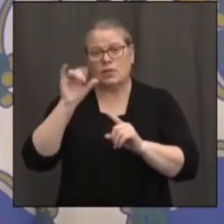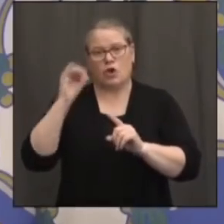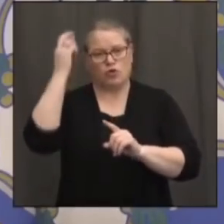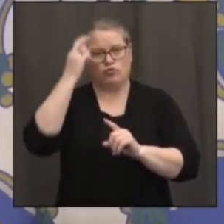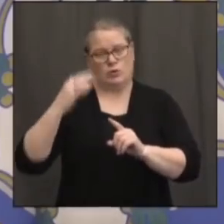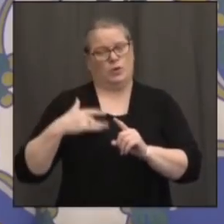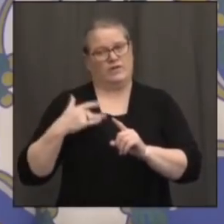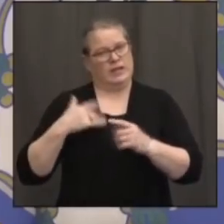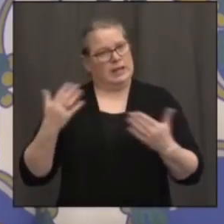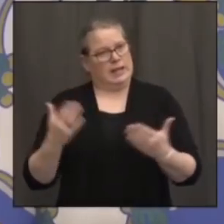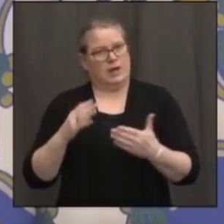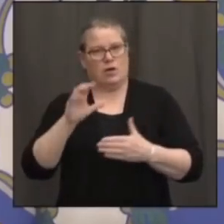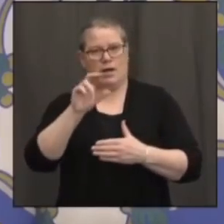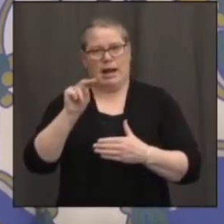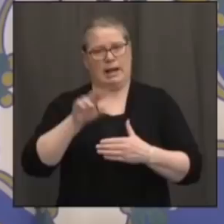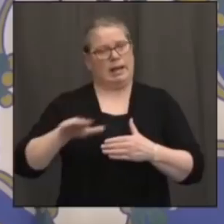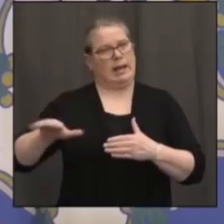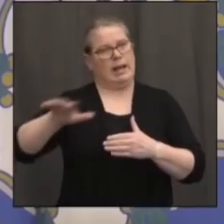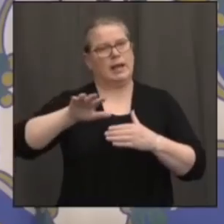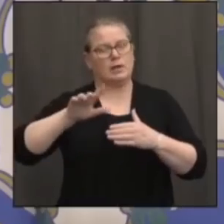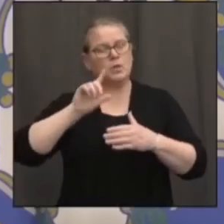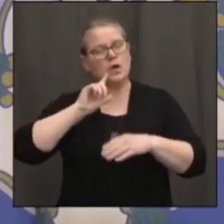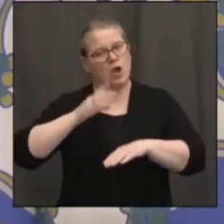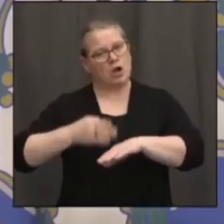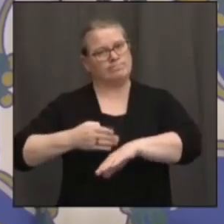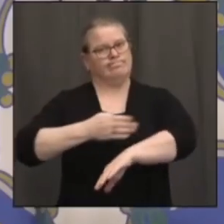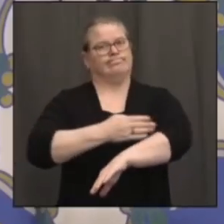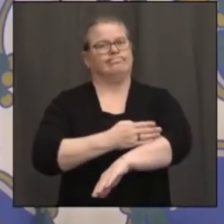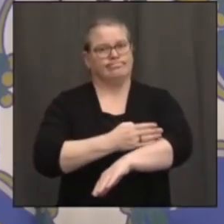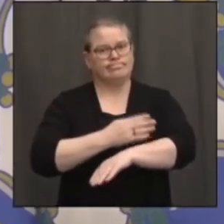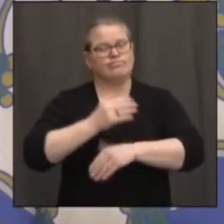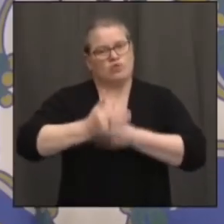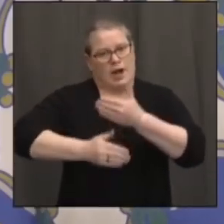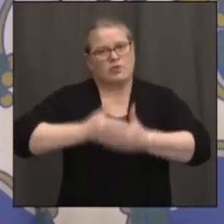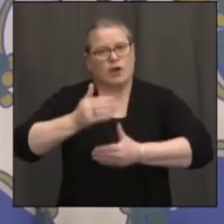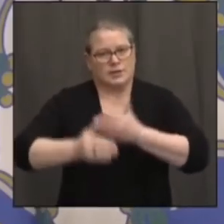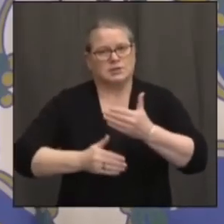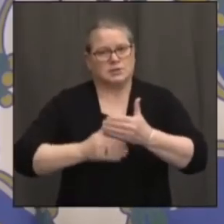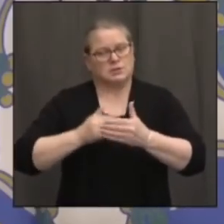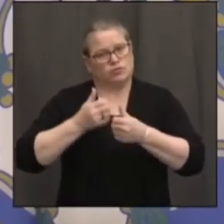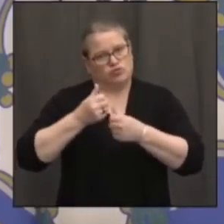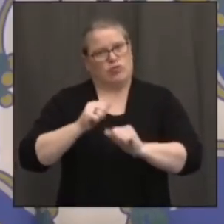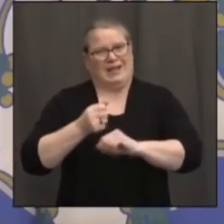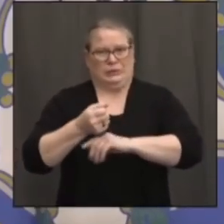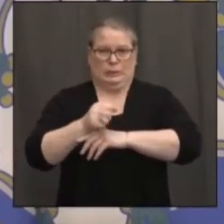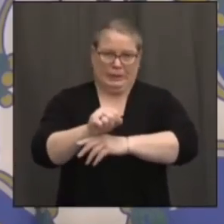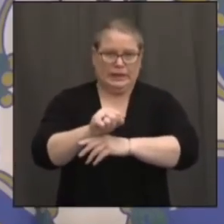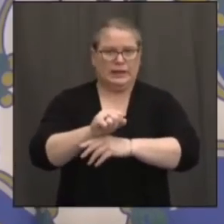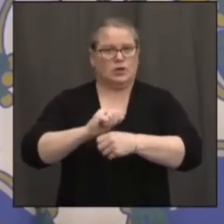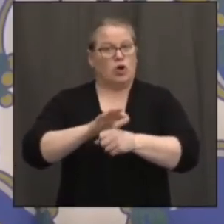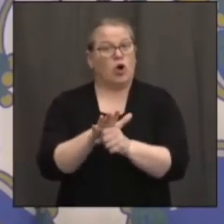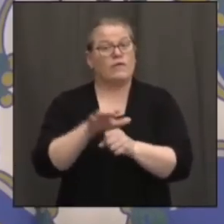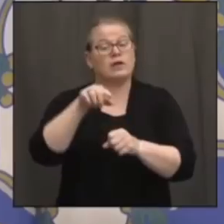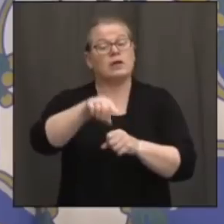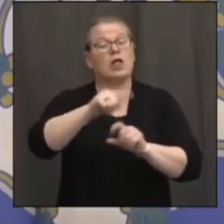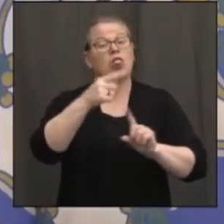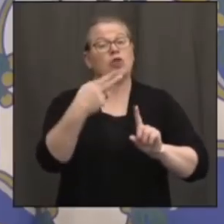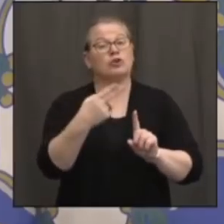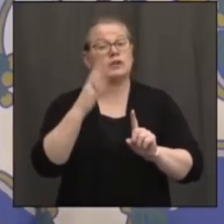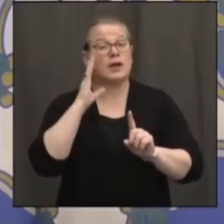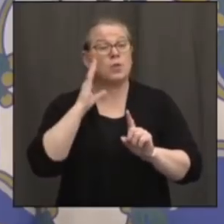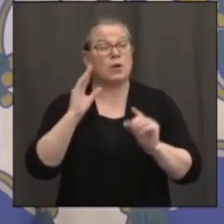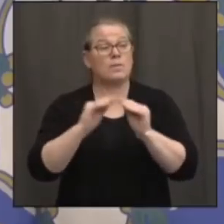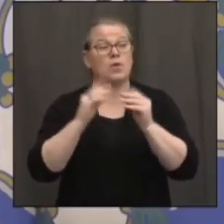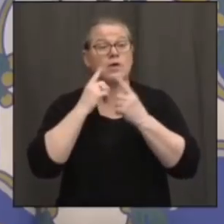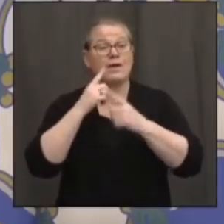making progress in the war against COVID. And that's why on Thursday we're going to be able to make some announcements in terms of our